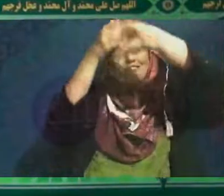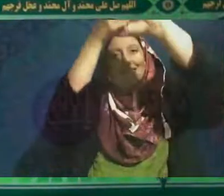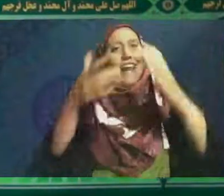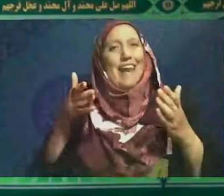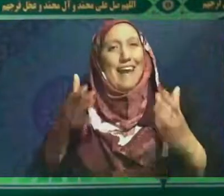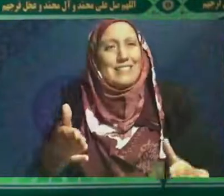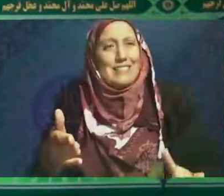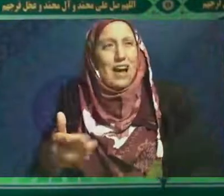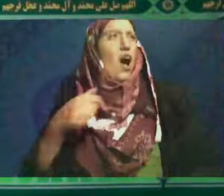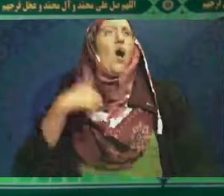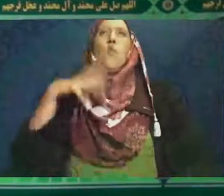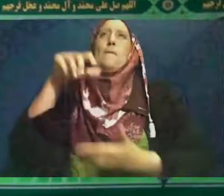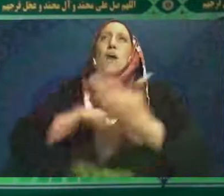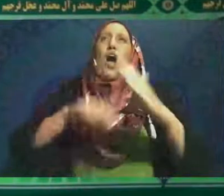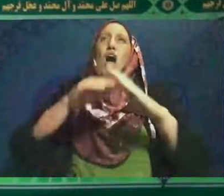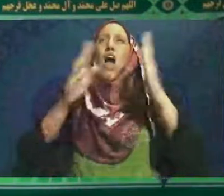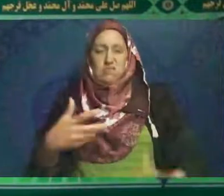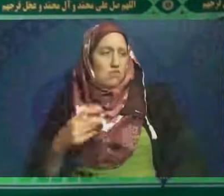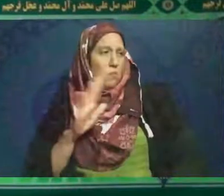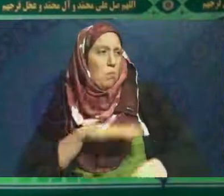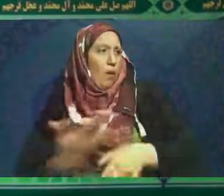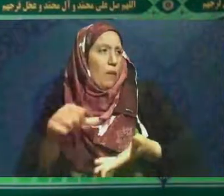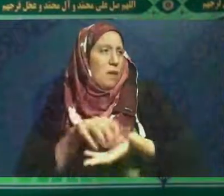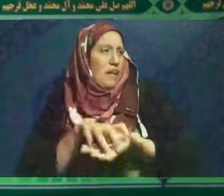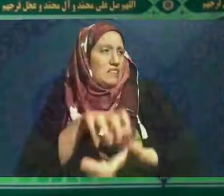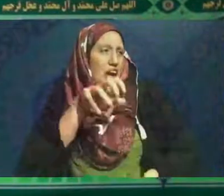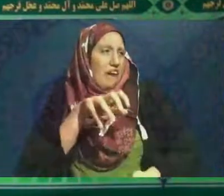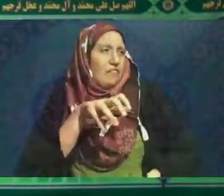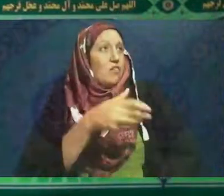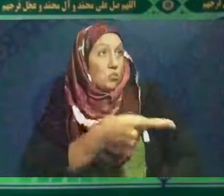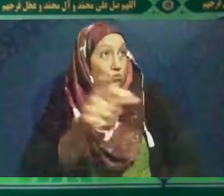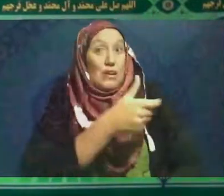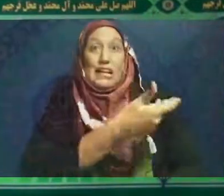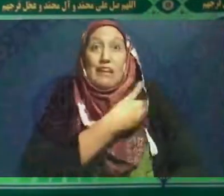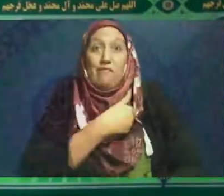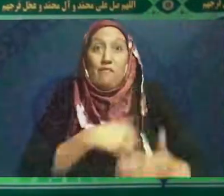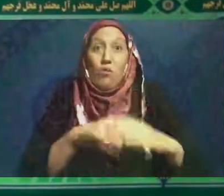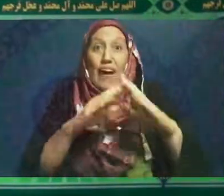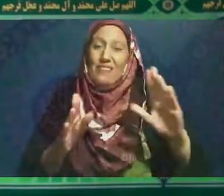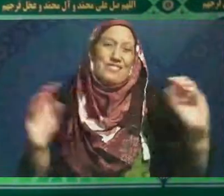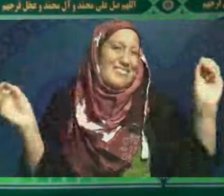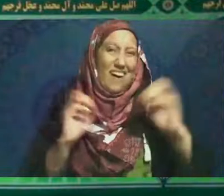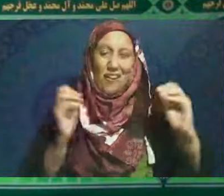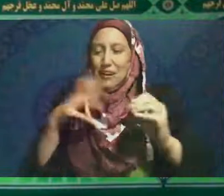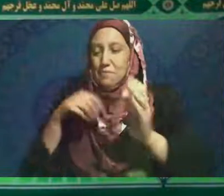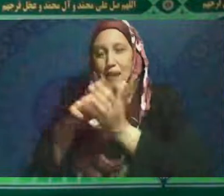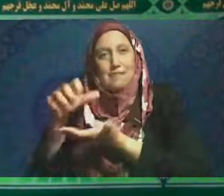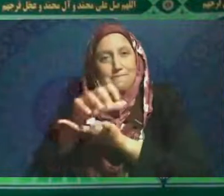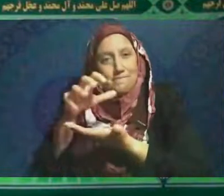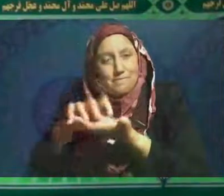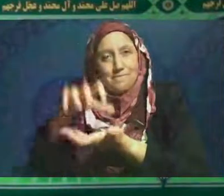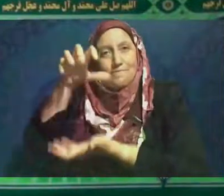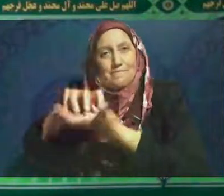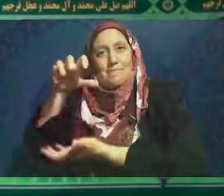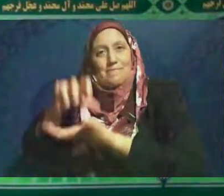and gift it to you. Doesn't usually happen like this. Okay, so believing in tawassul is part